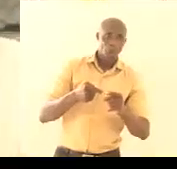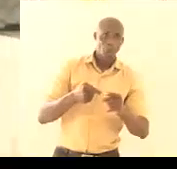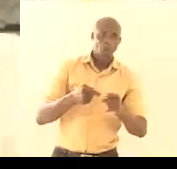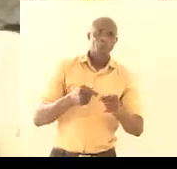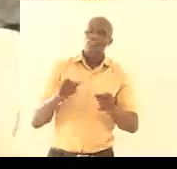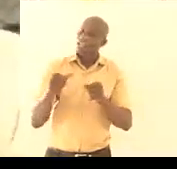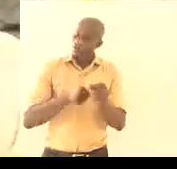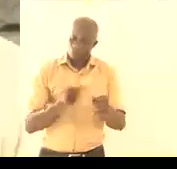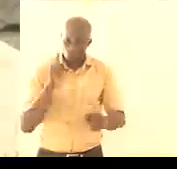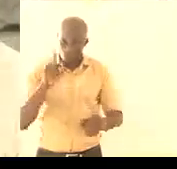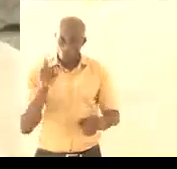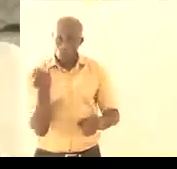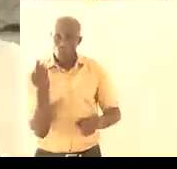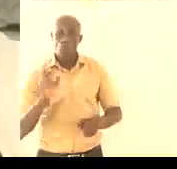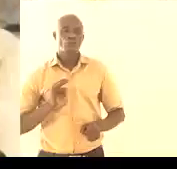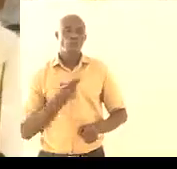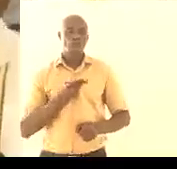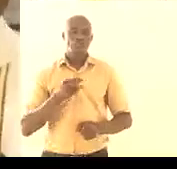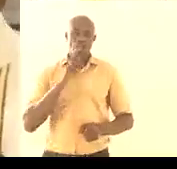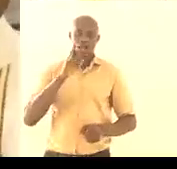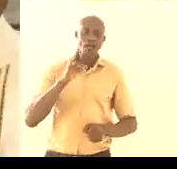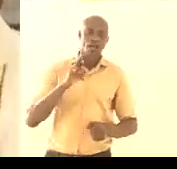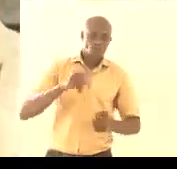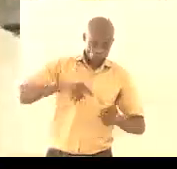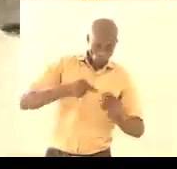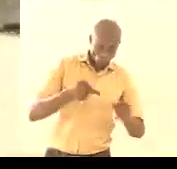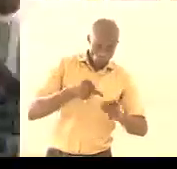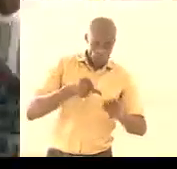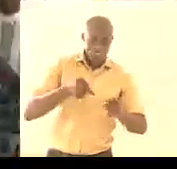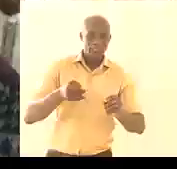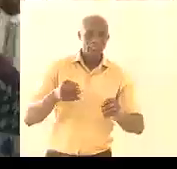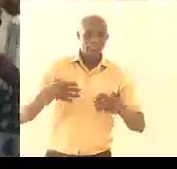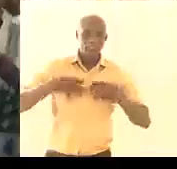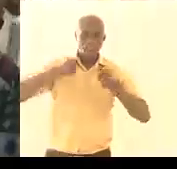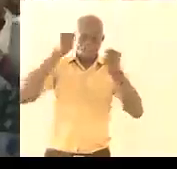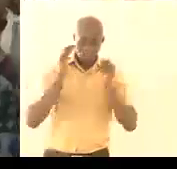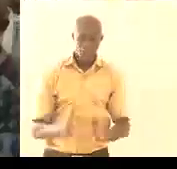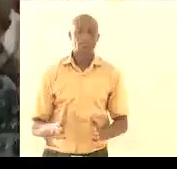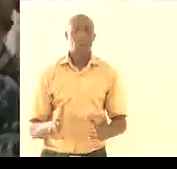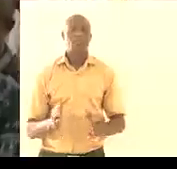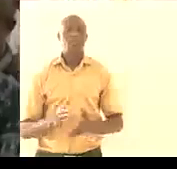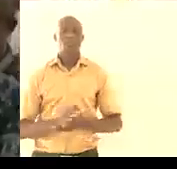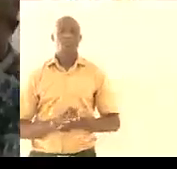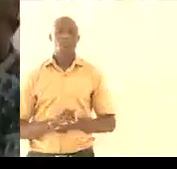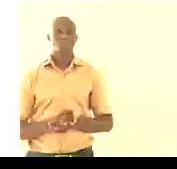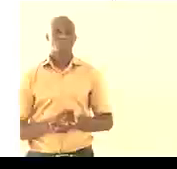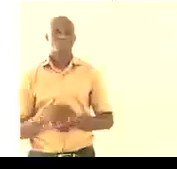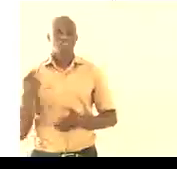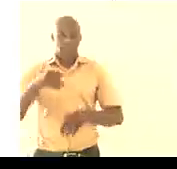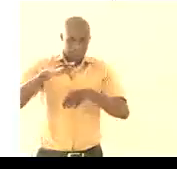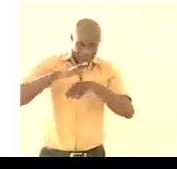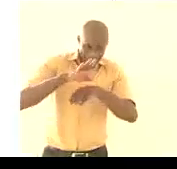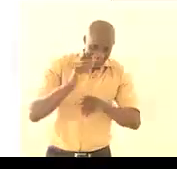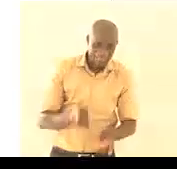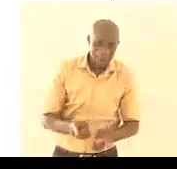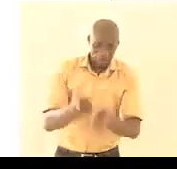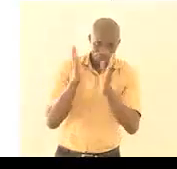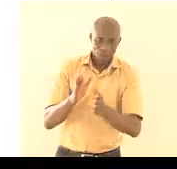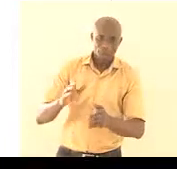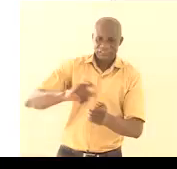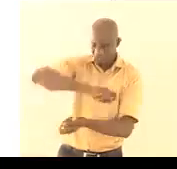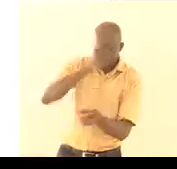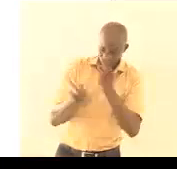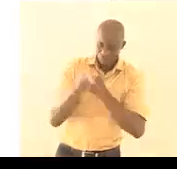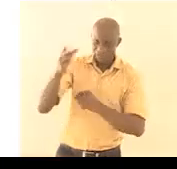healers. Every one of us is equipped to be a wounded healer. The early disciples turned